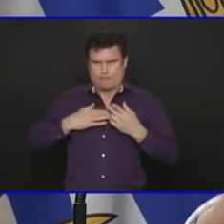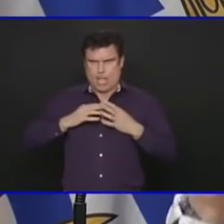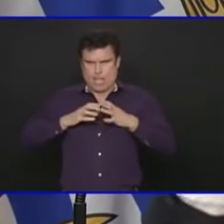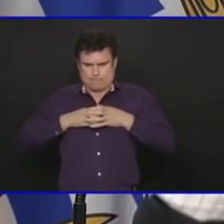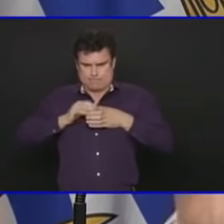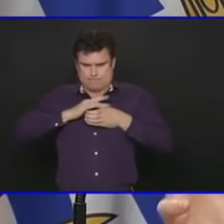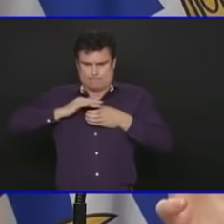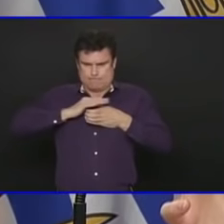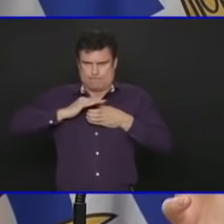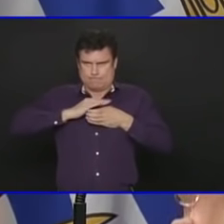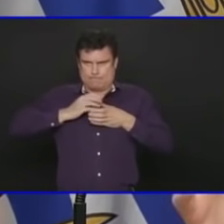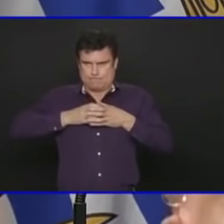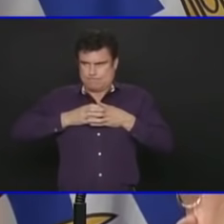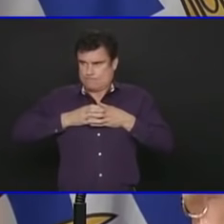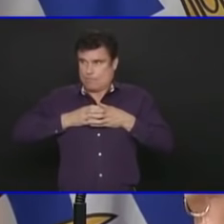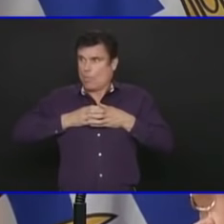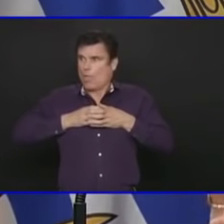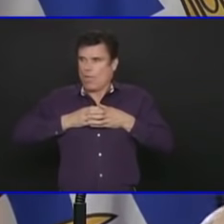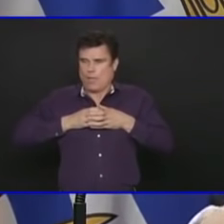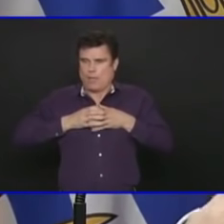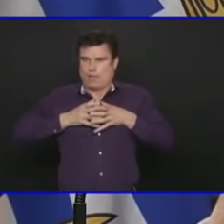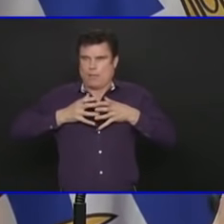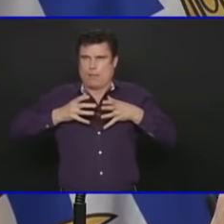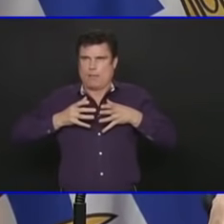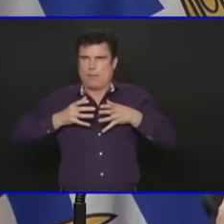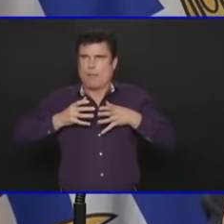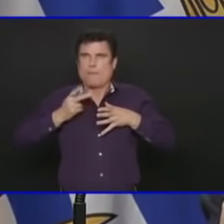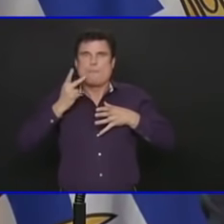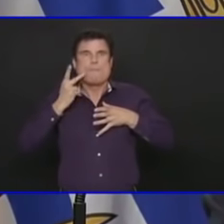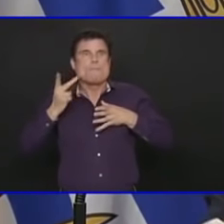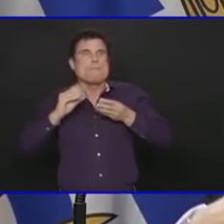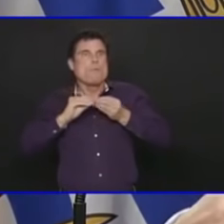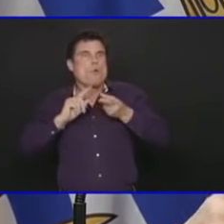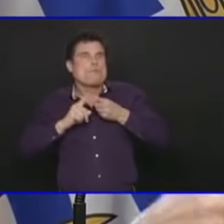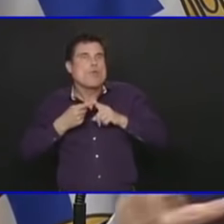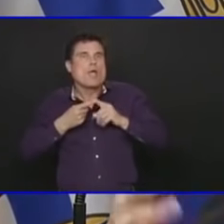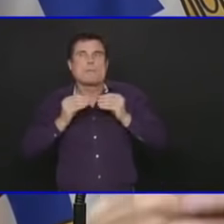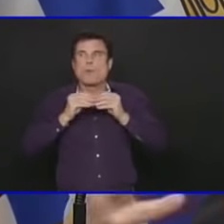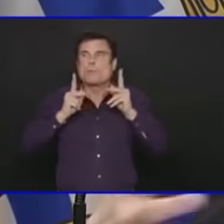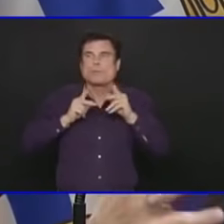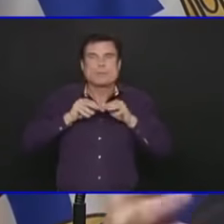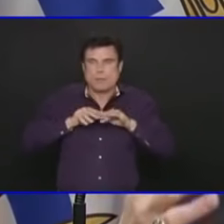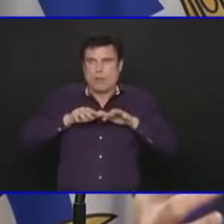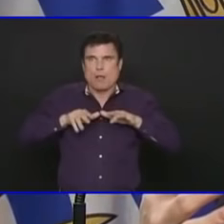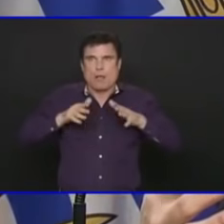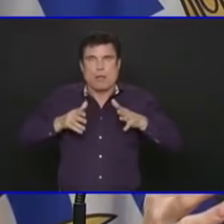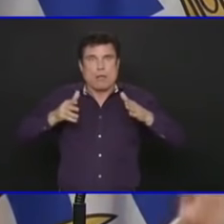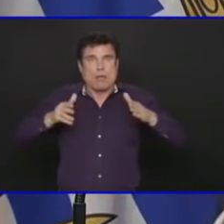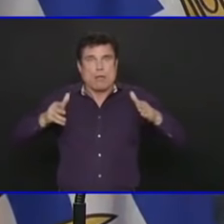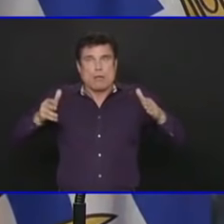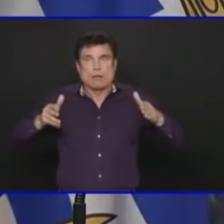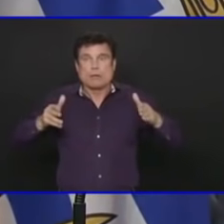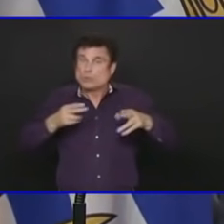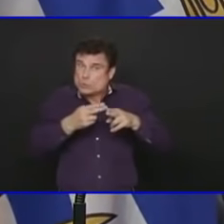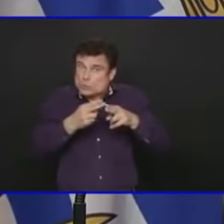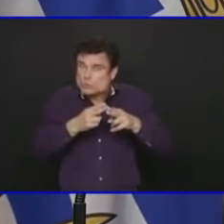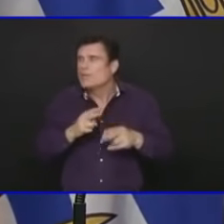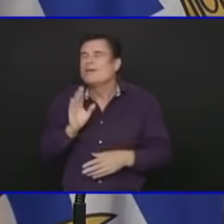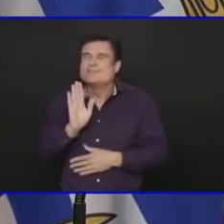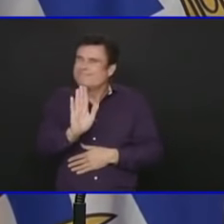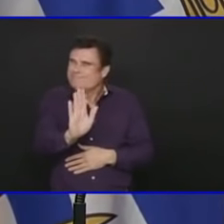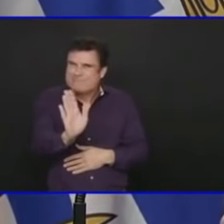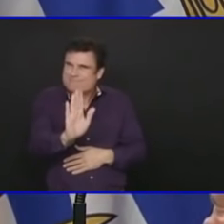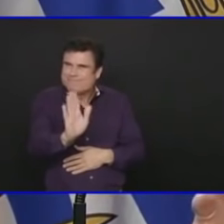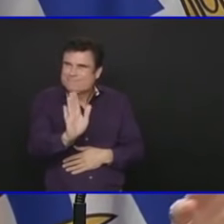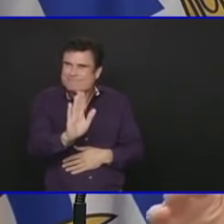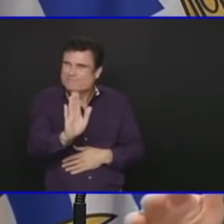have outbreaks. We still have people who are out there who are incubating this disease. We still are having cases in our community. So we're not at that point